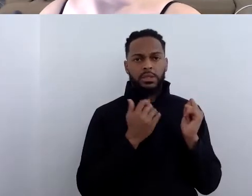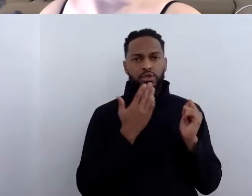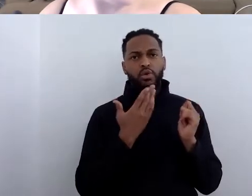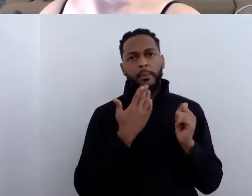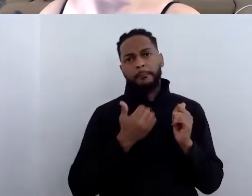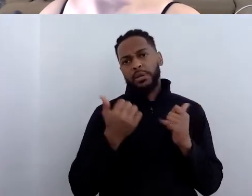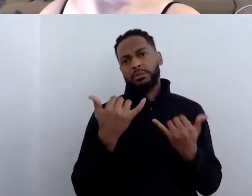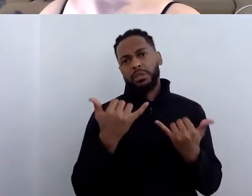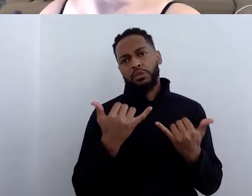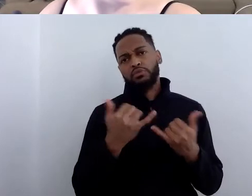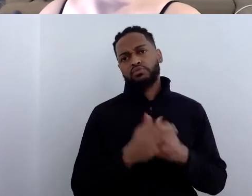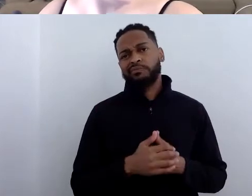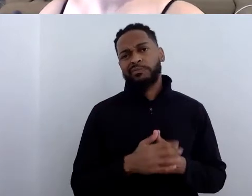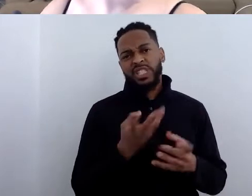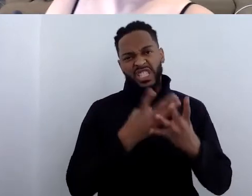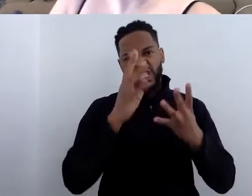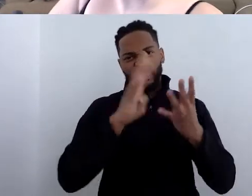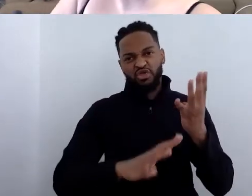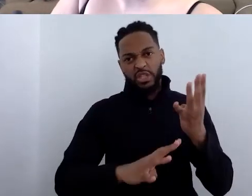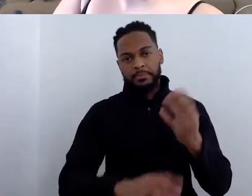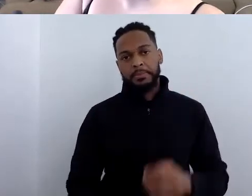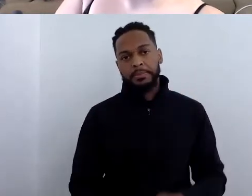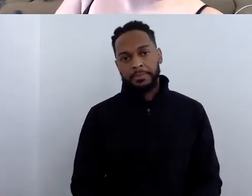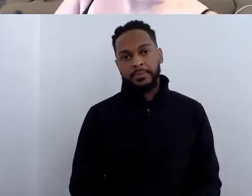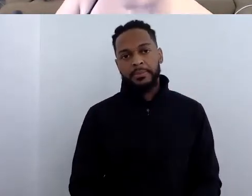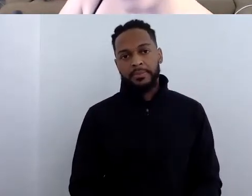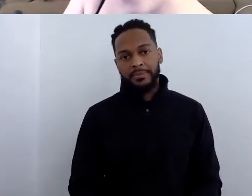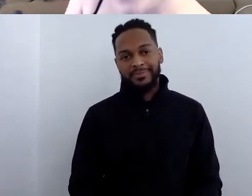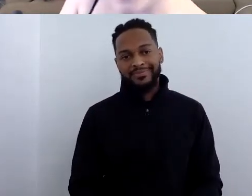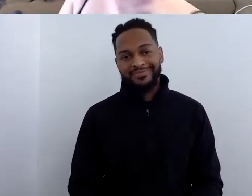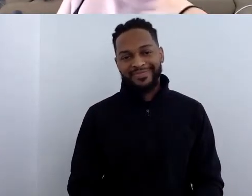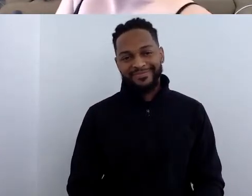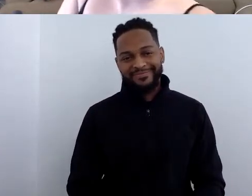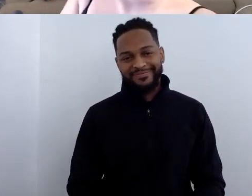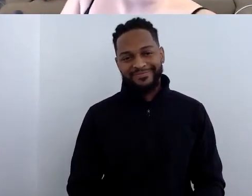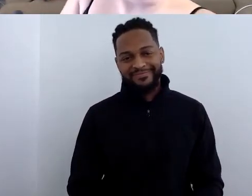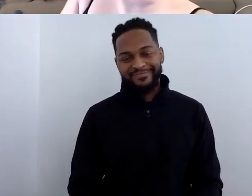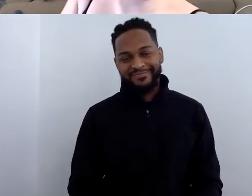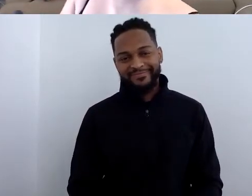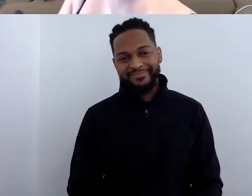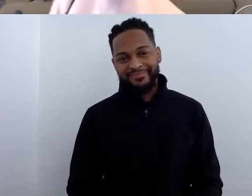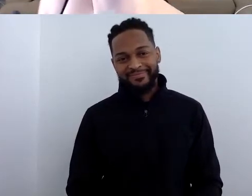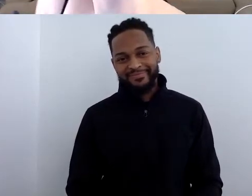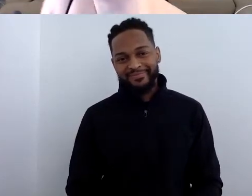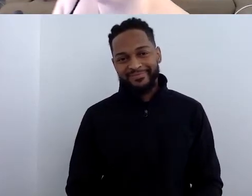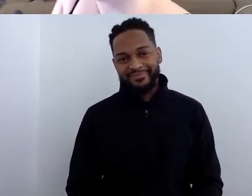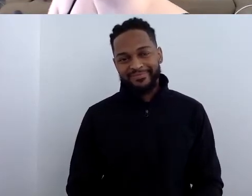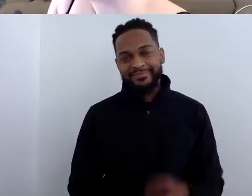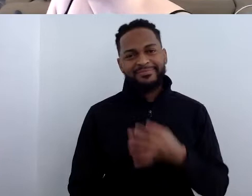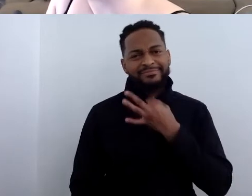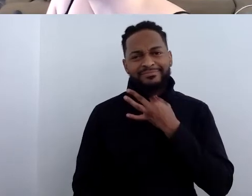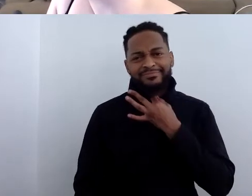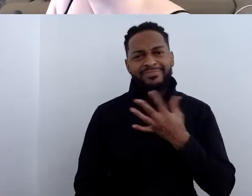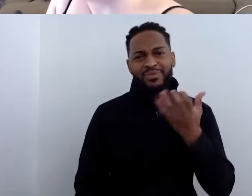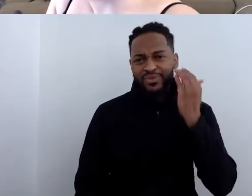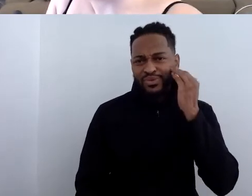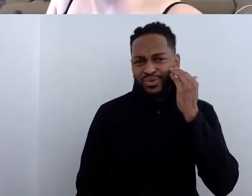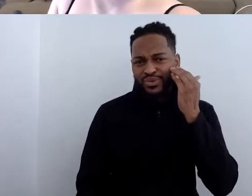beginning. I'm gonna. I was just gonna say, I'm curious to know, do you feel